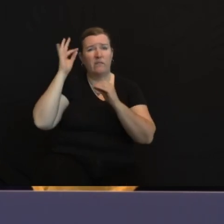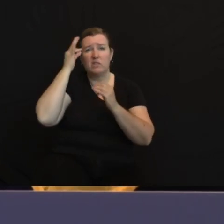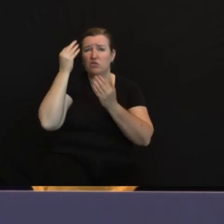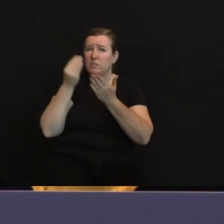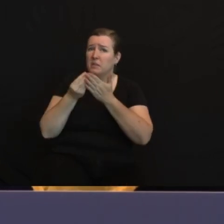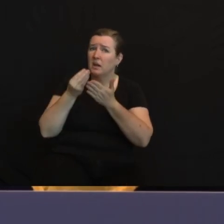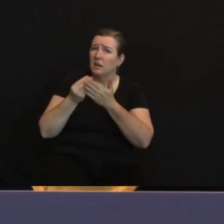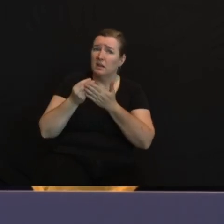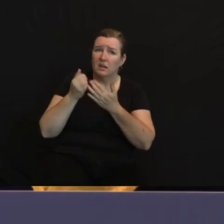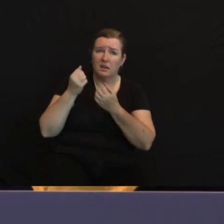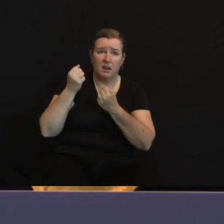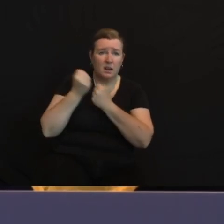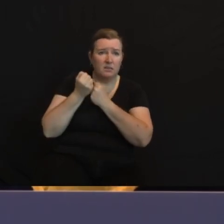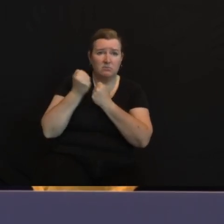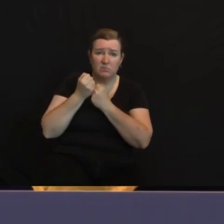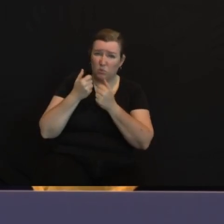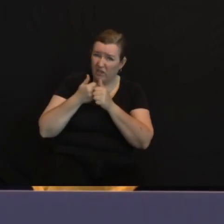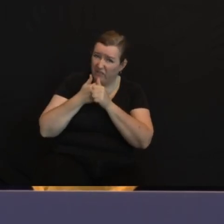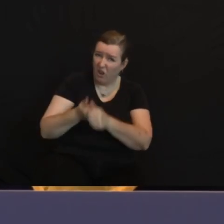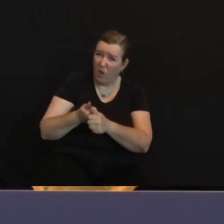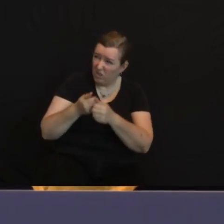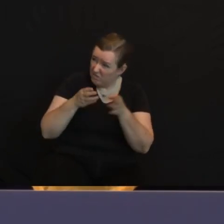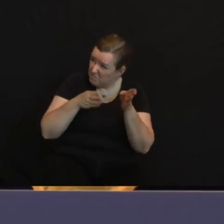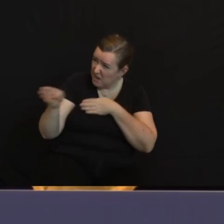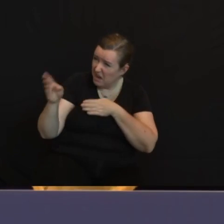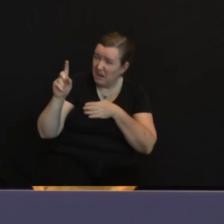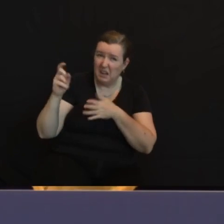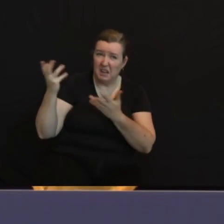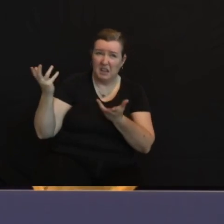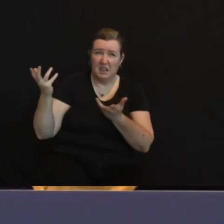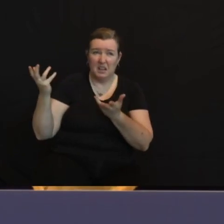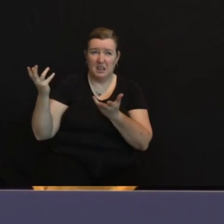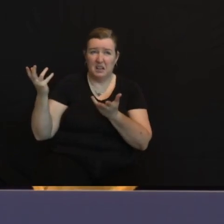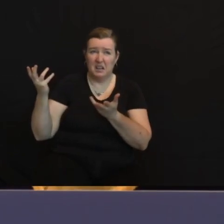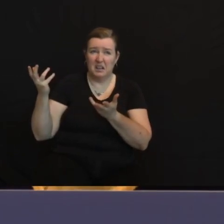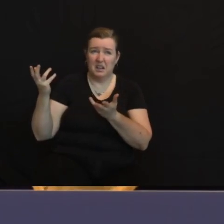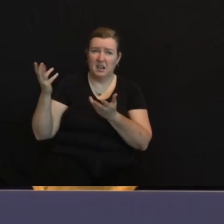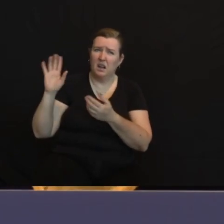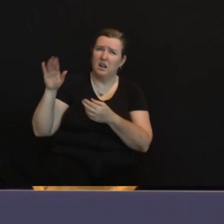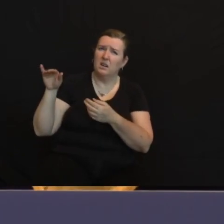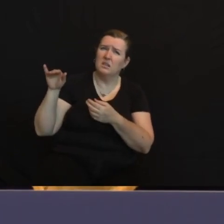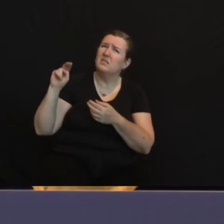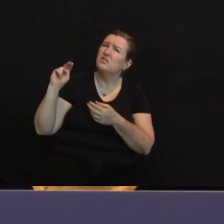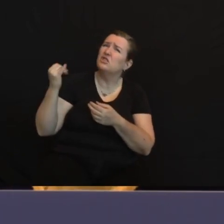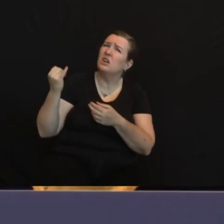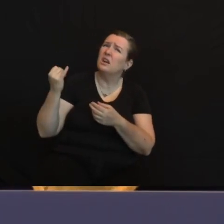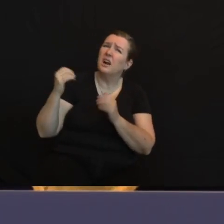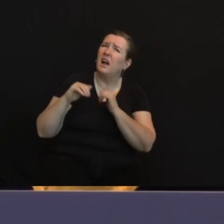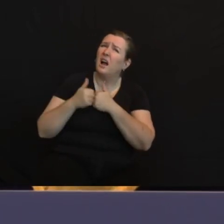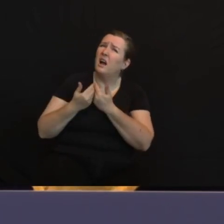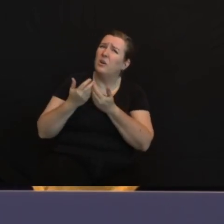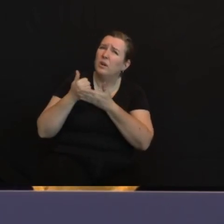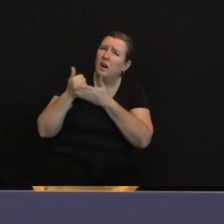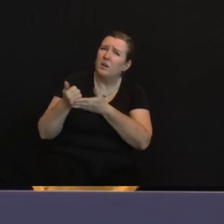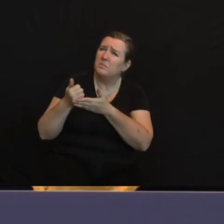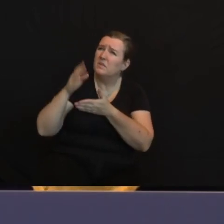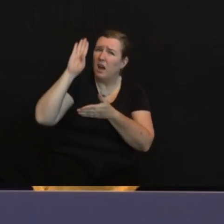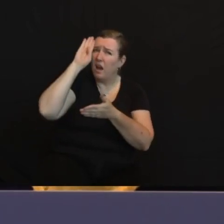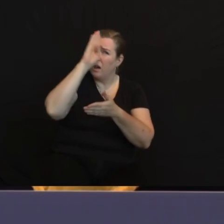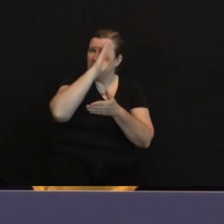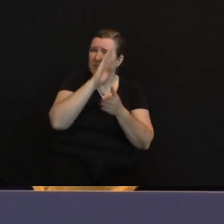Commissioner. Can you provide some specifics on what the state has done to help hospitals prepare for a rising COVID caseload this